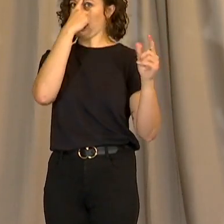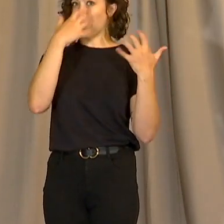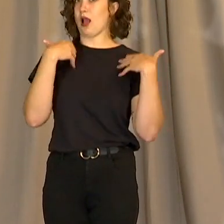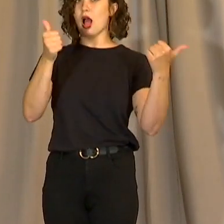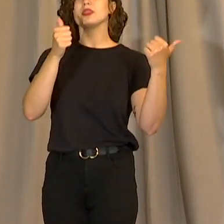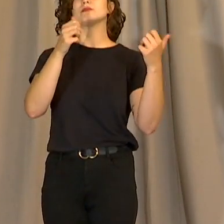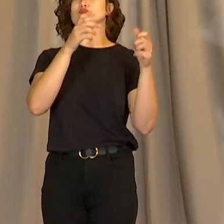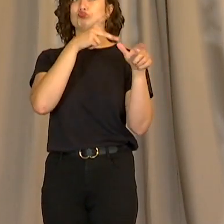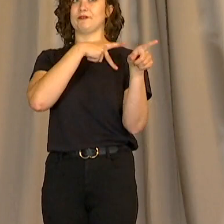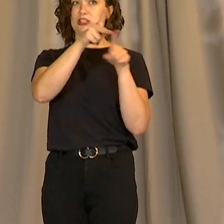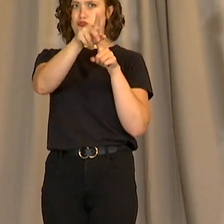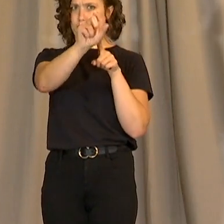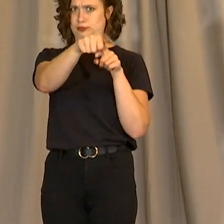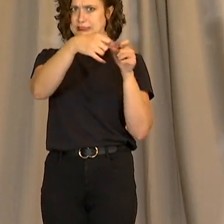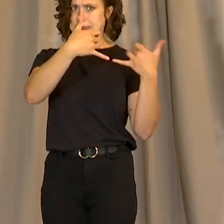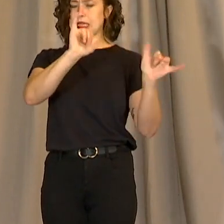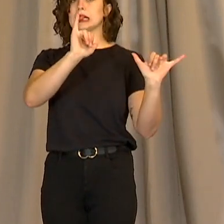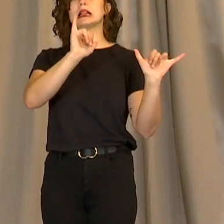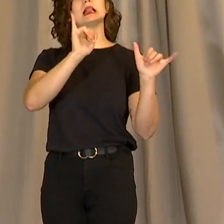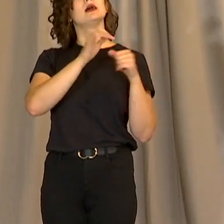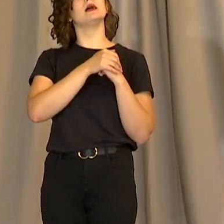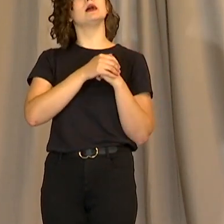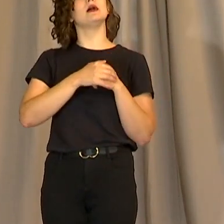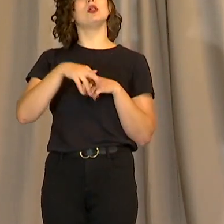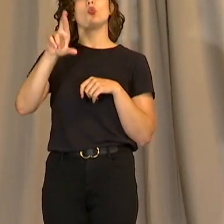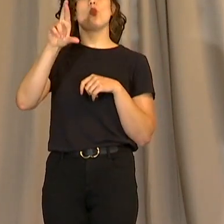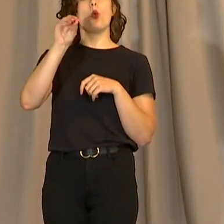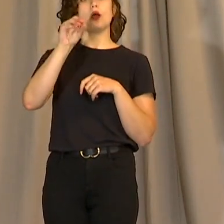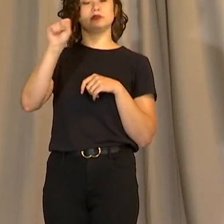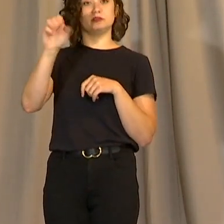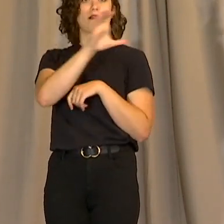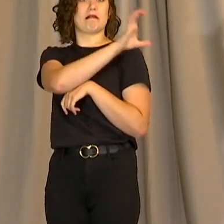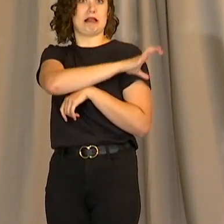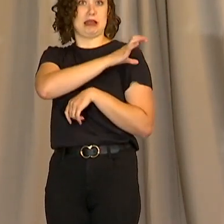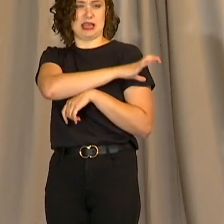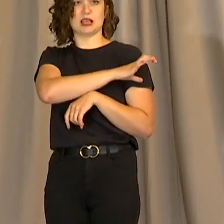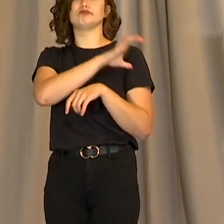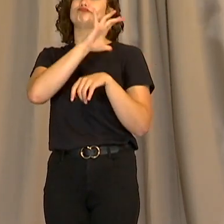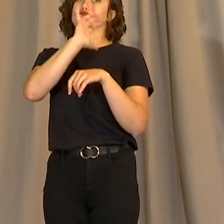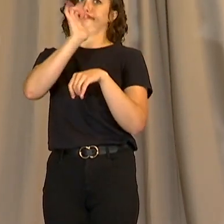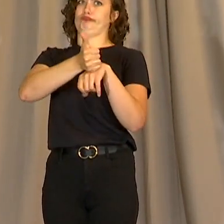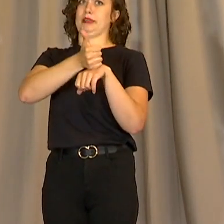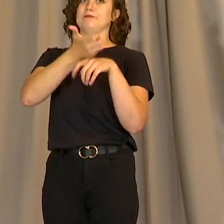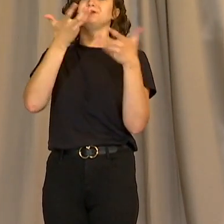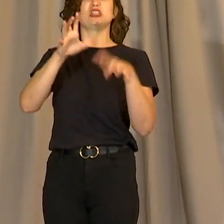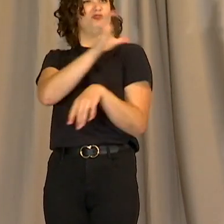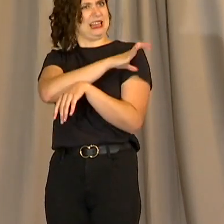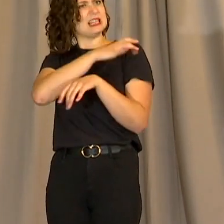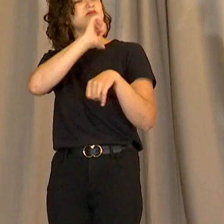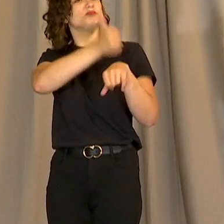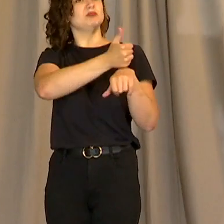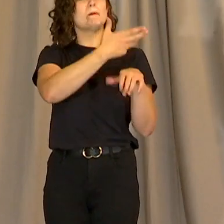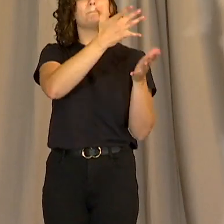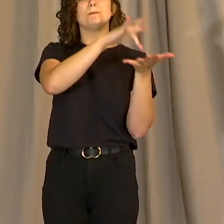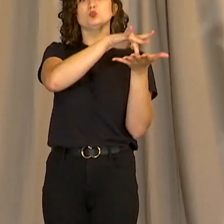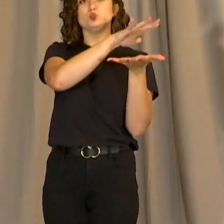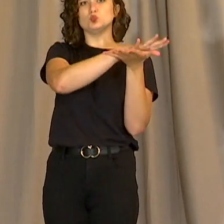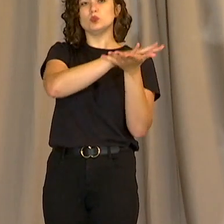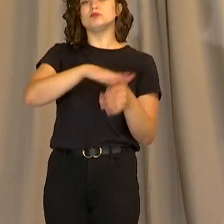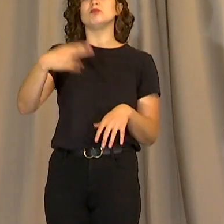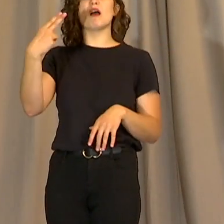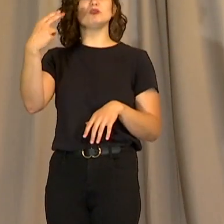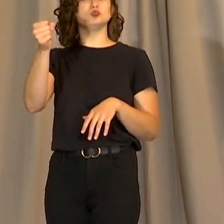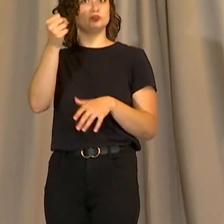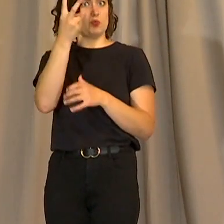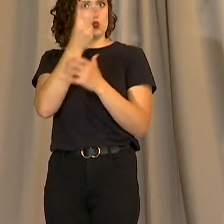clinic, those are the clinics that we have in our middle school and high schools in our buildings.